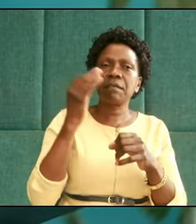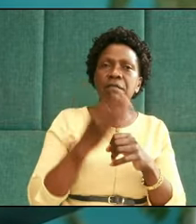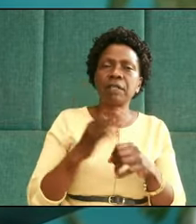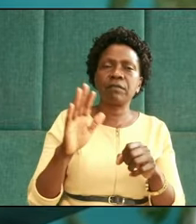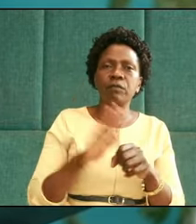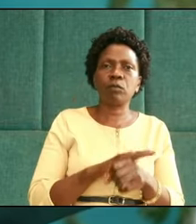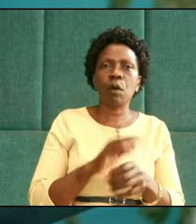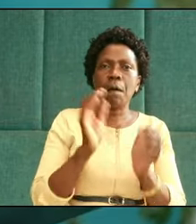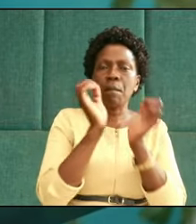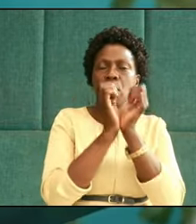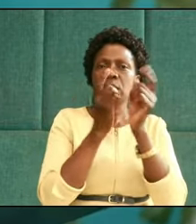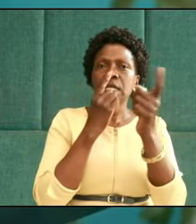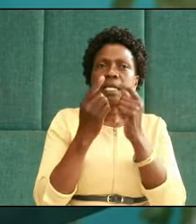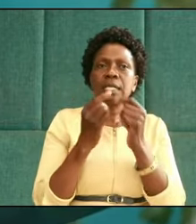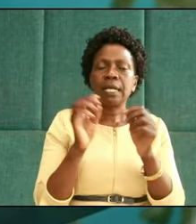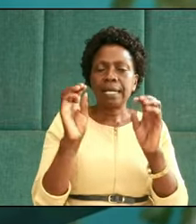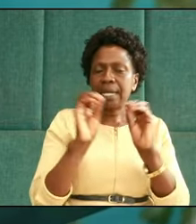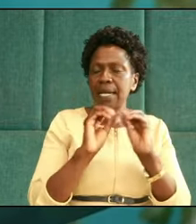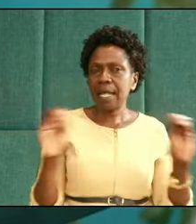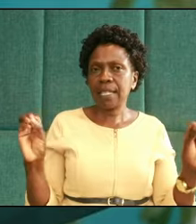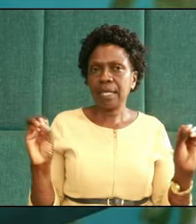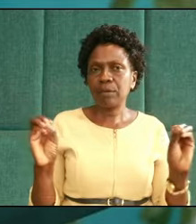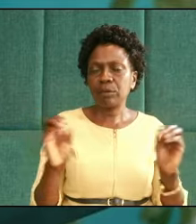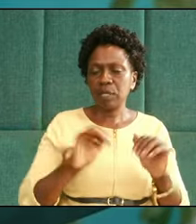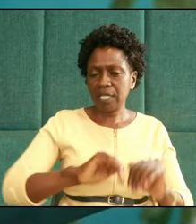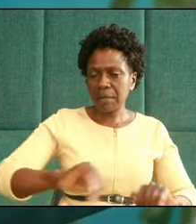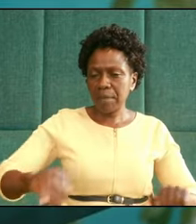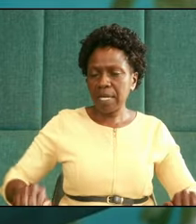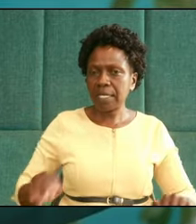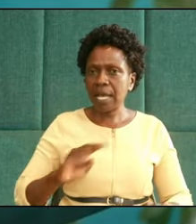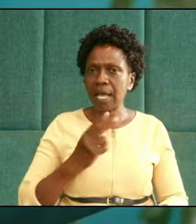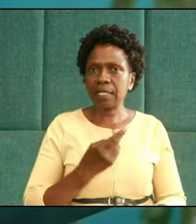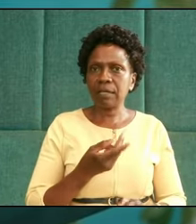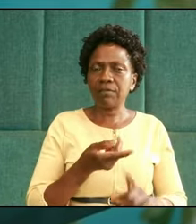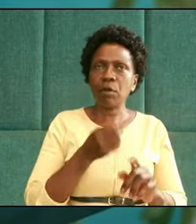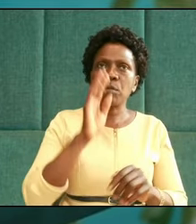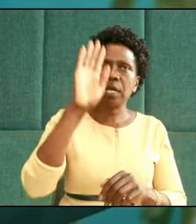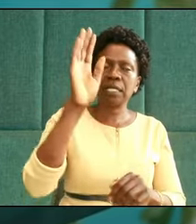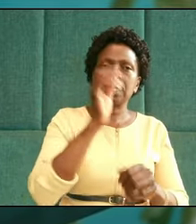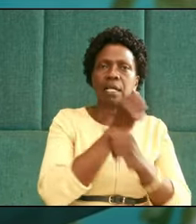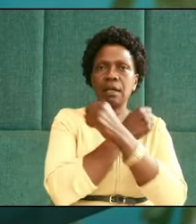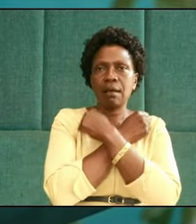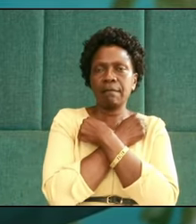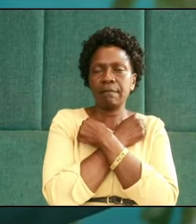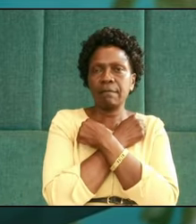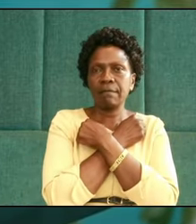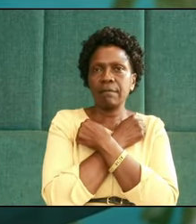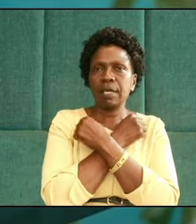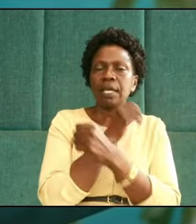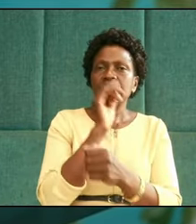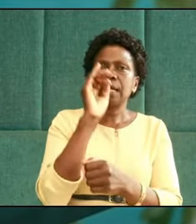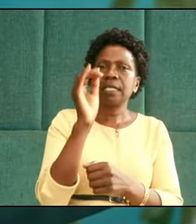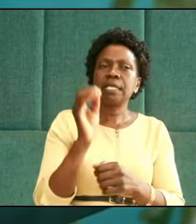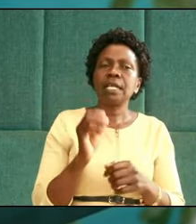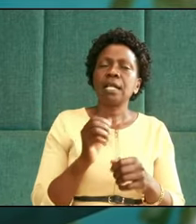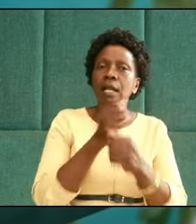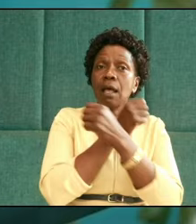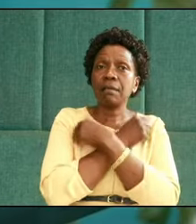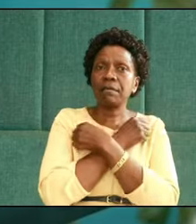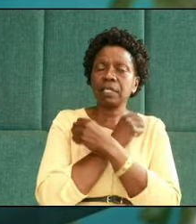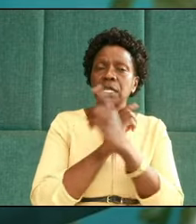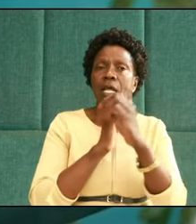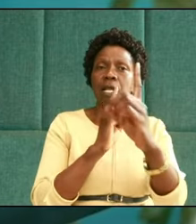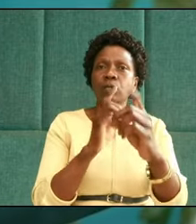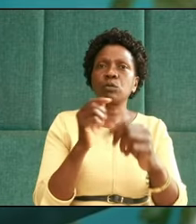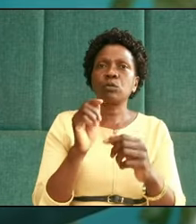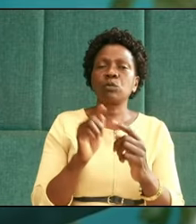says nothing will separate us from his love. His love is constant. His love is direct to us.